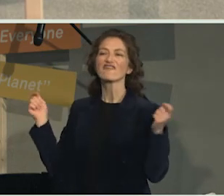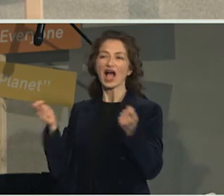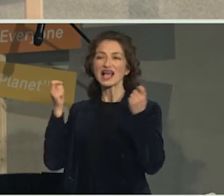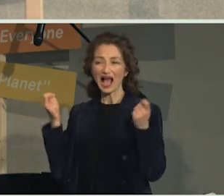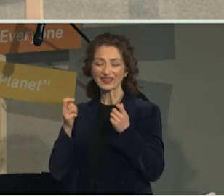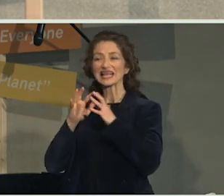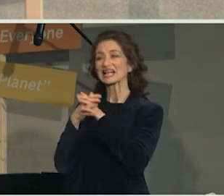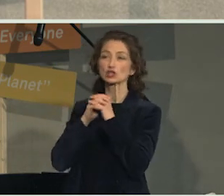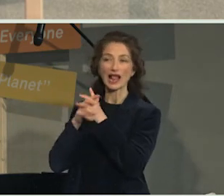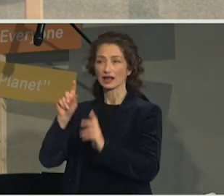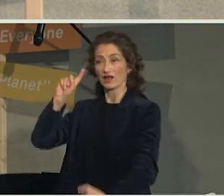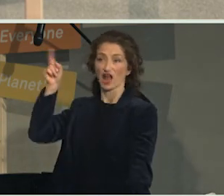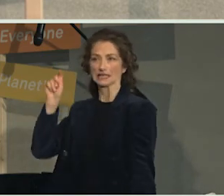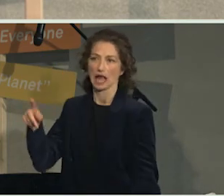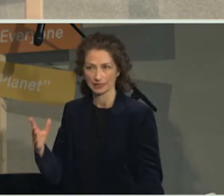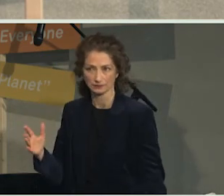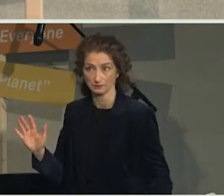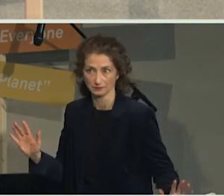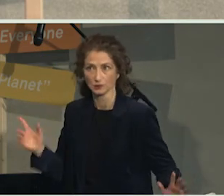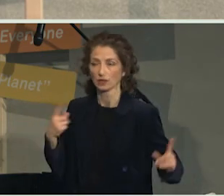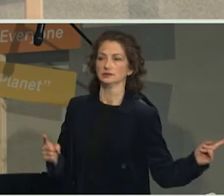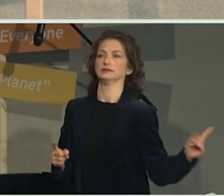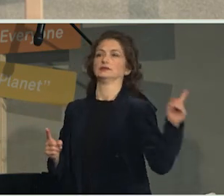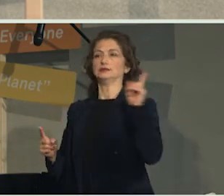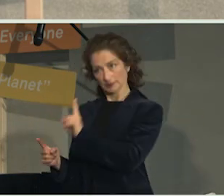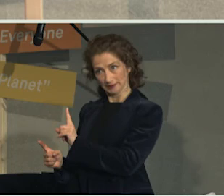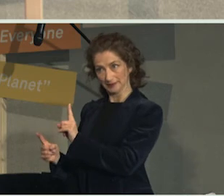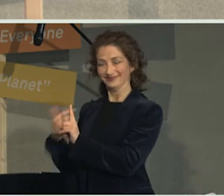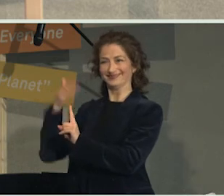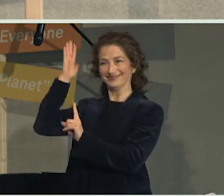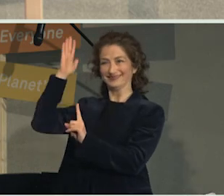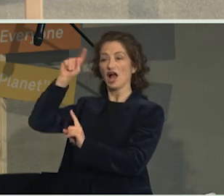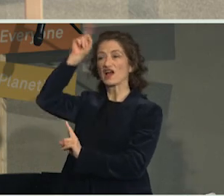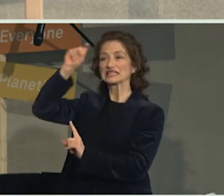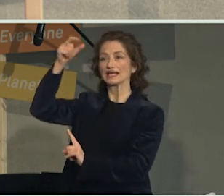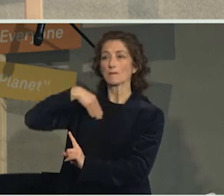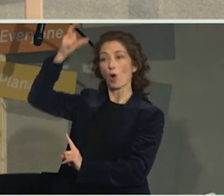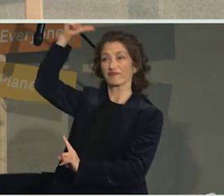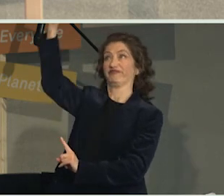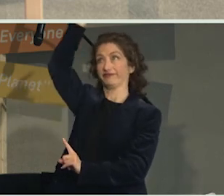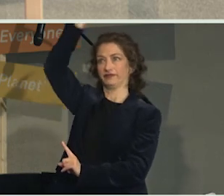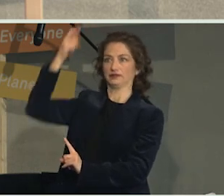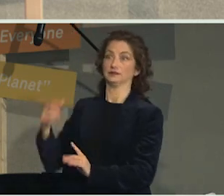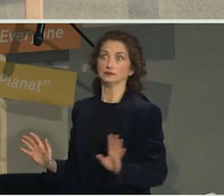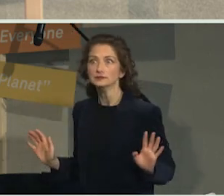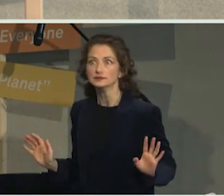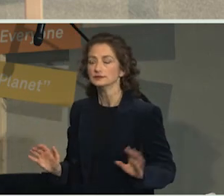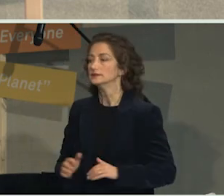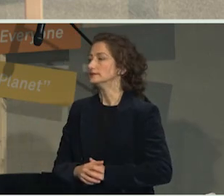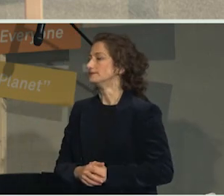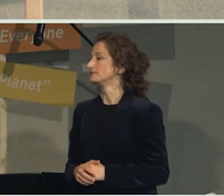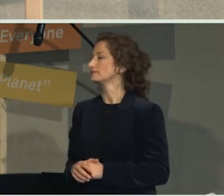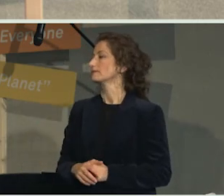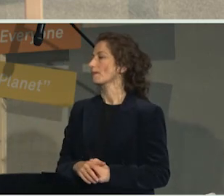right? And I literally gave a speech with a question mark over my head. So, you know, I've sort of like not done